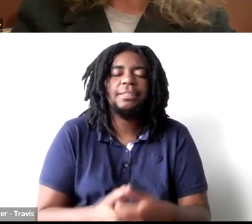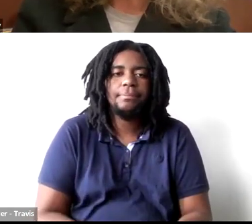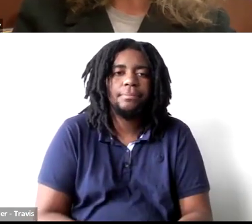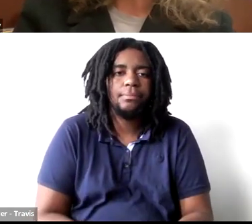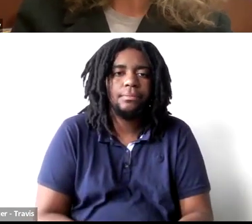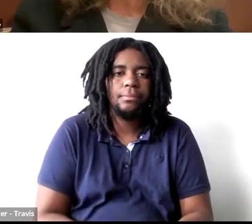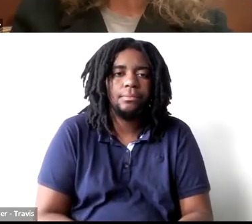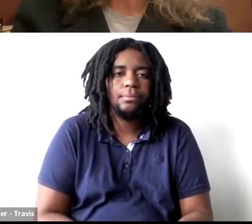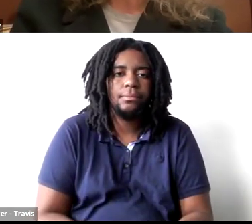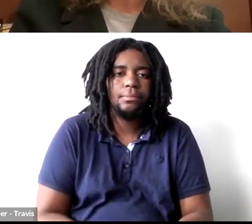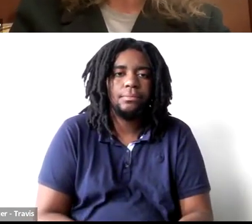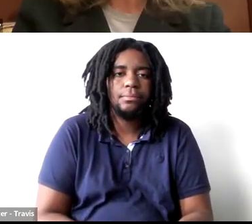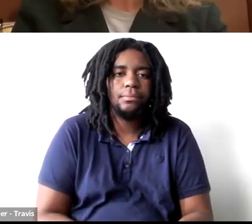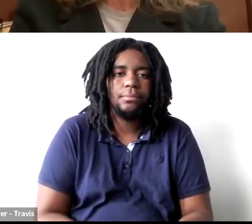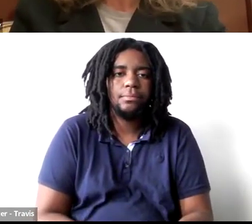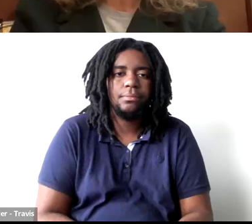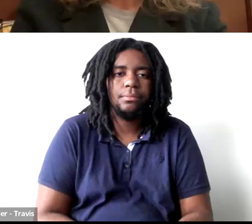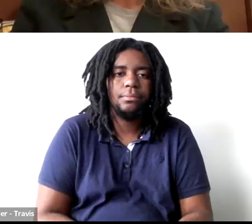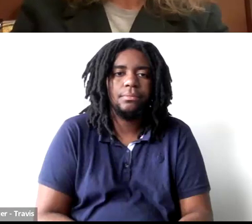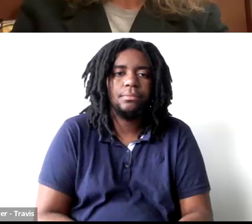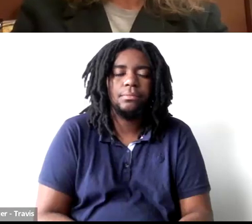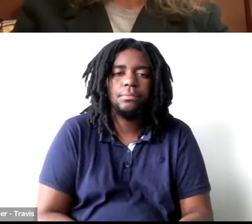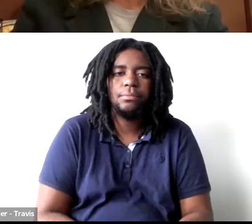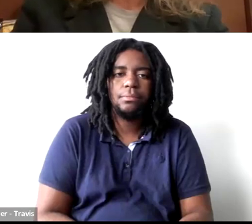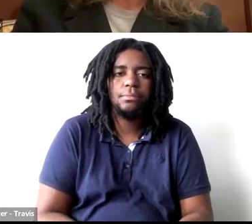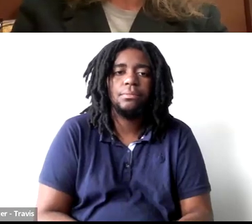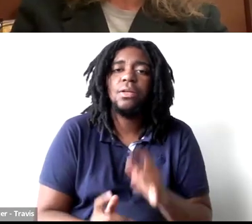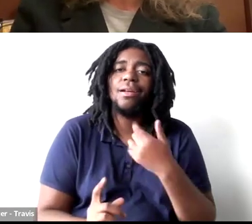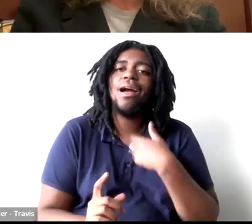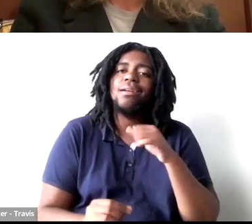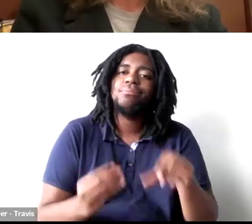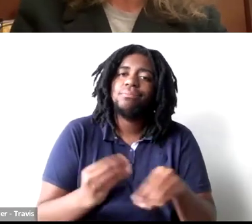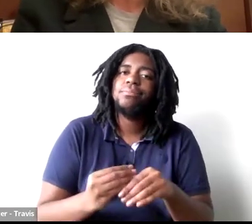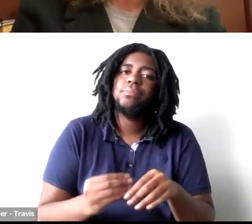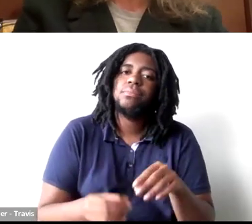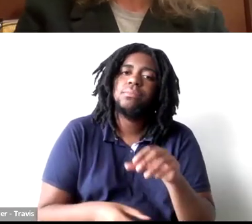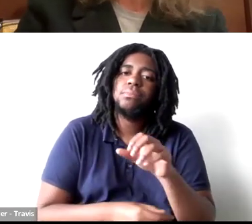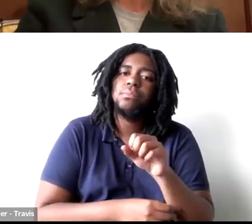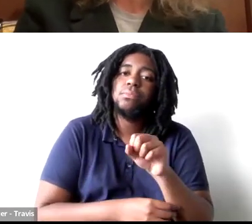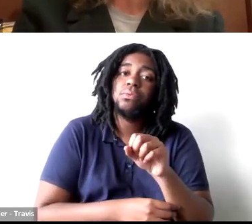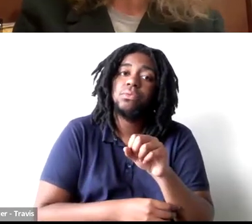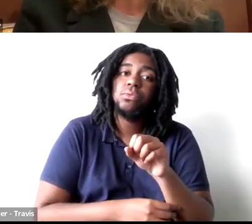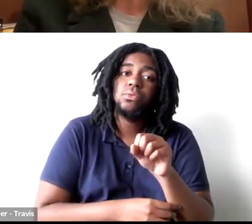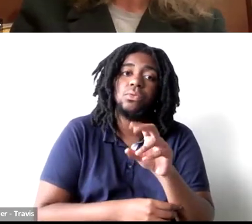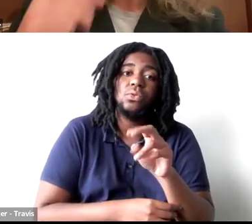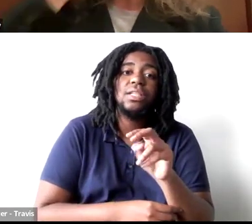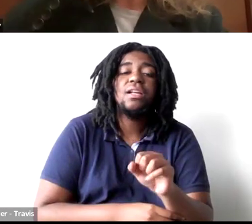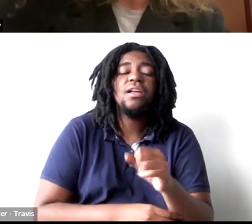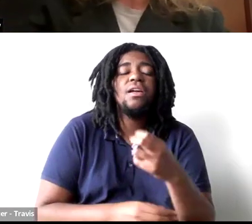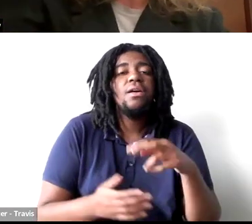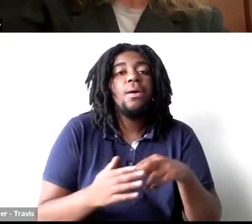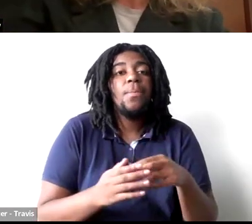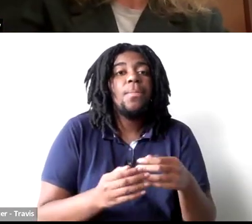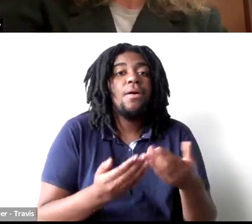I might be able to also add to that, Susan. If you're talking about only Peale silhouettes or many silhouettes, a lot